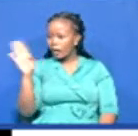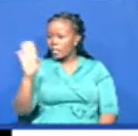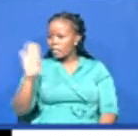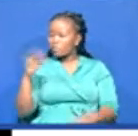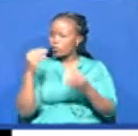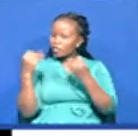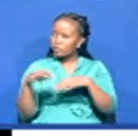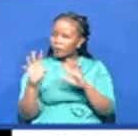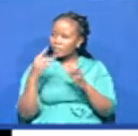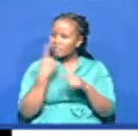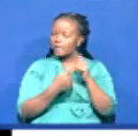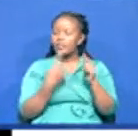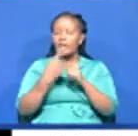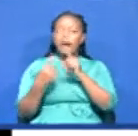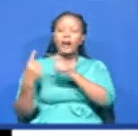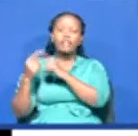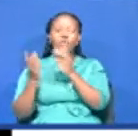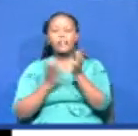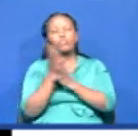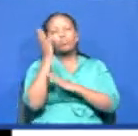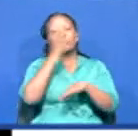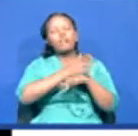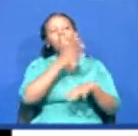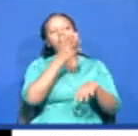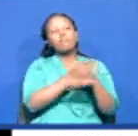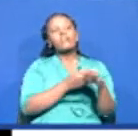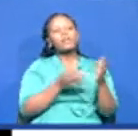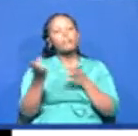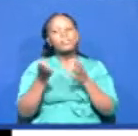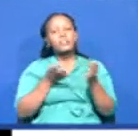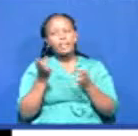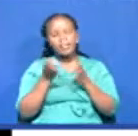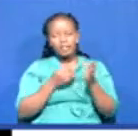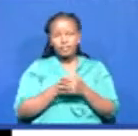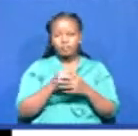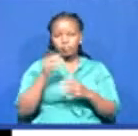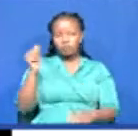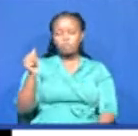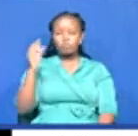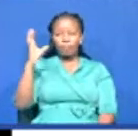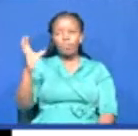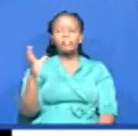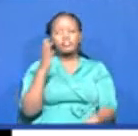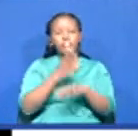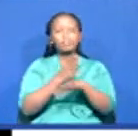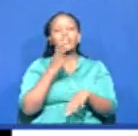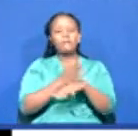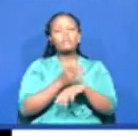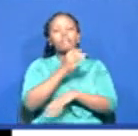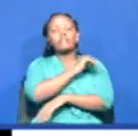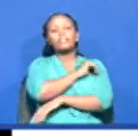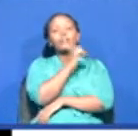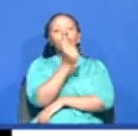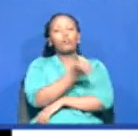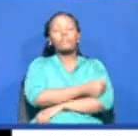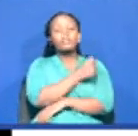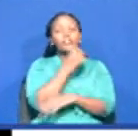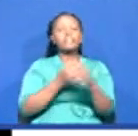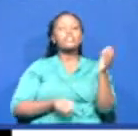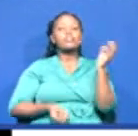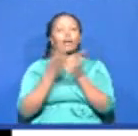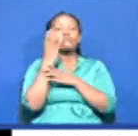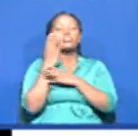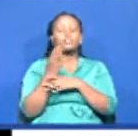annually through illicit trade. The ACA, that is the Anti-Counterfeit Authority, is launching an